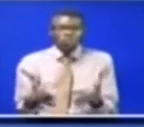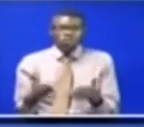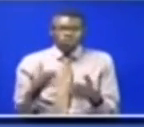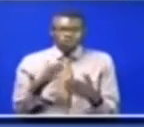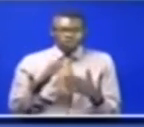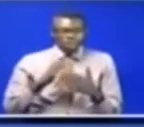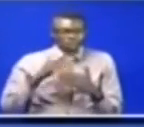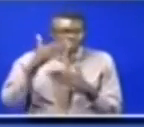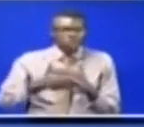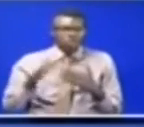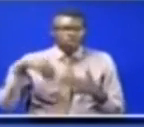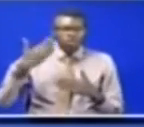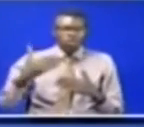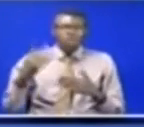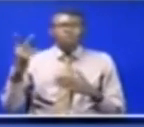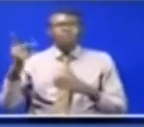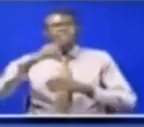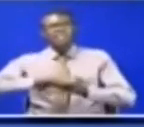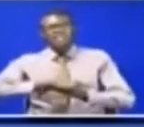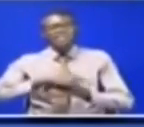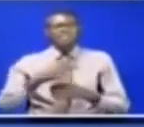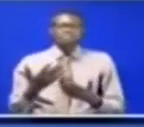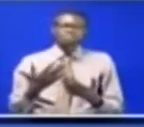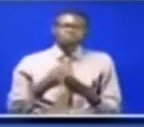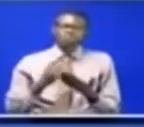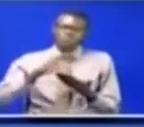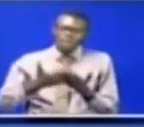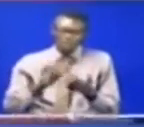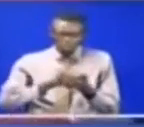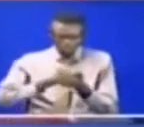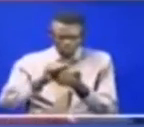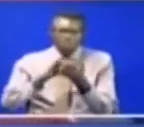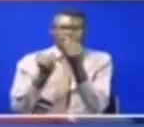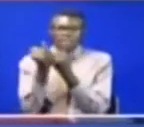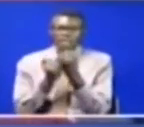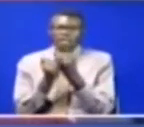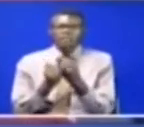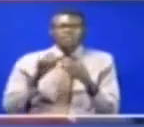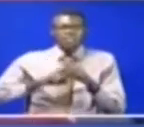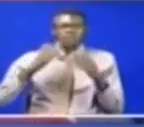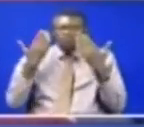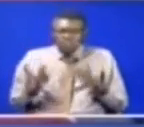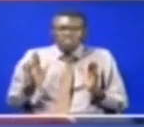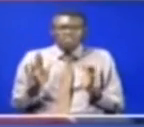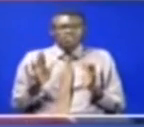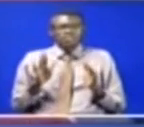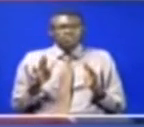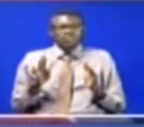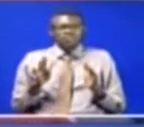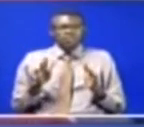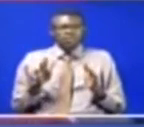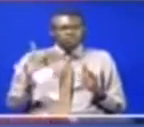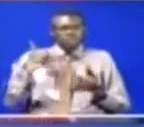that, normally we take 2 days, it used to be on a weekend, Friday, Saturday, is anytime we finish, whether we finish or we don't finish, it's